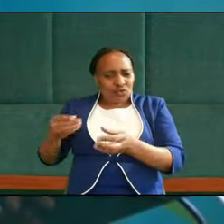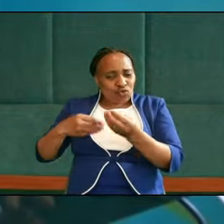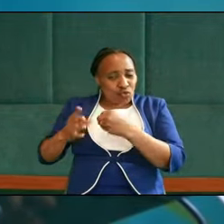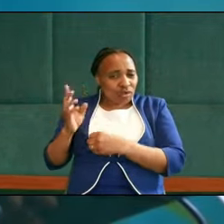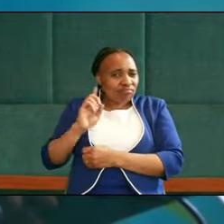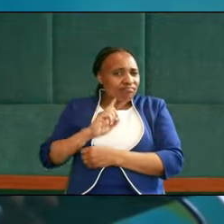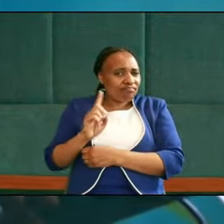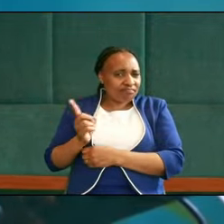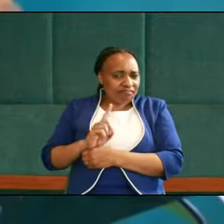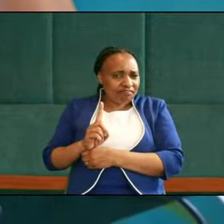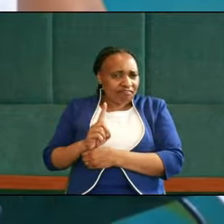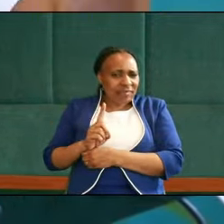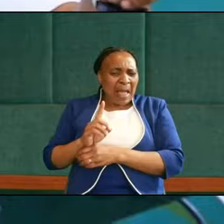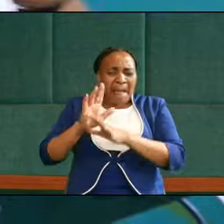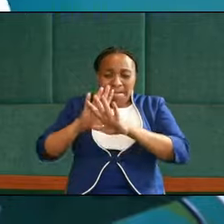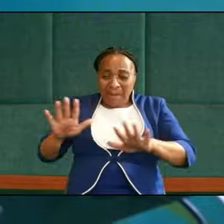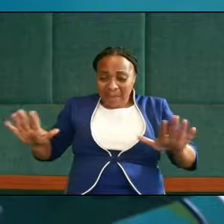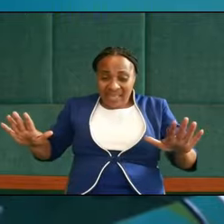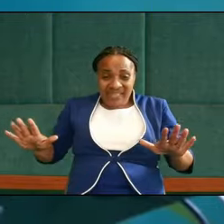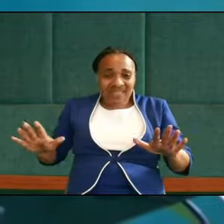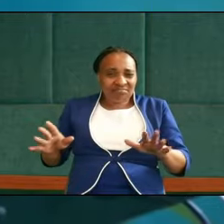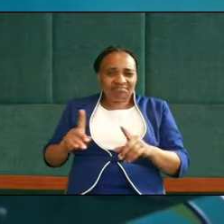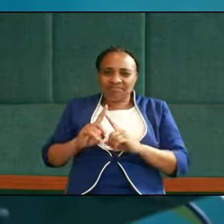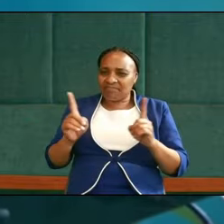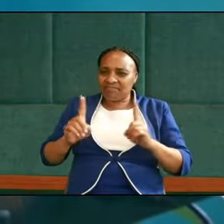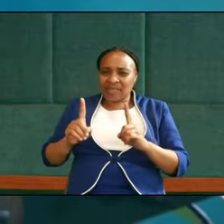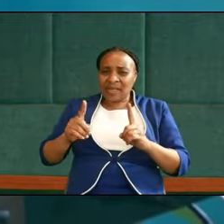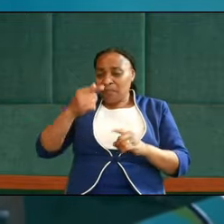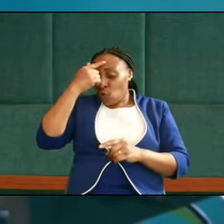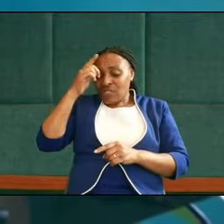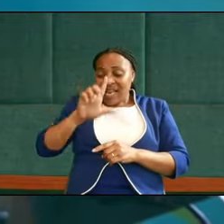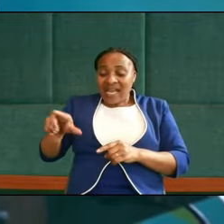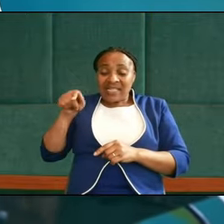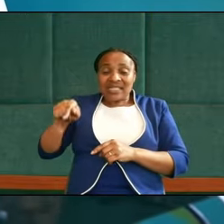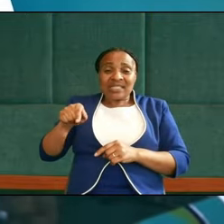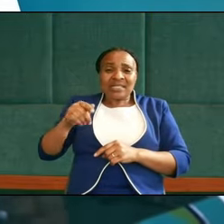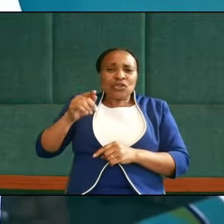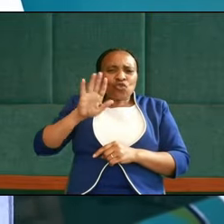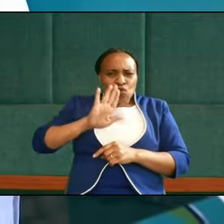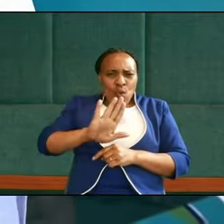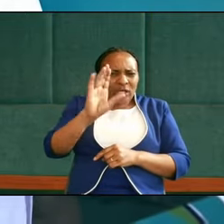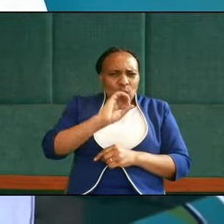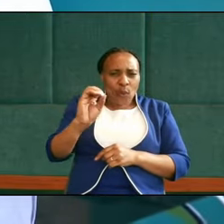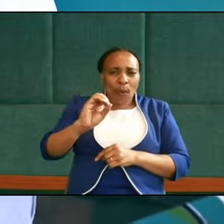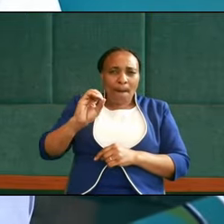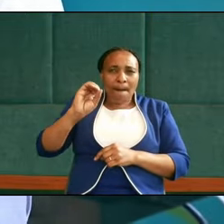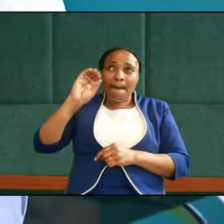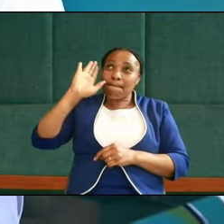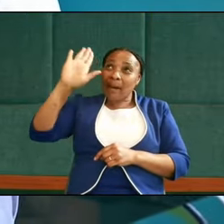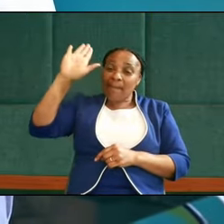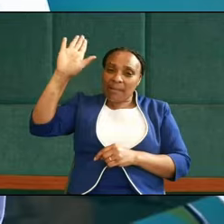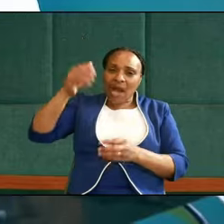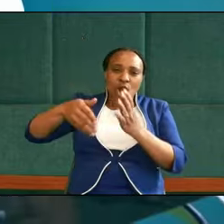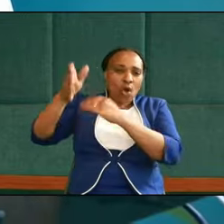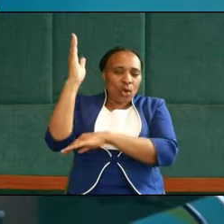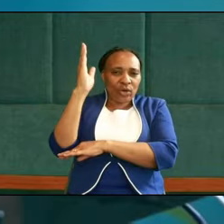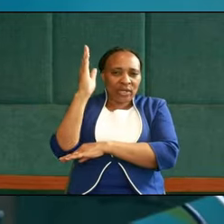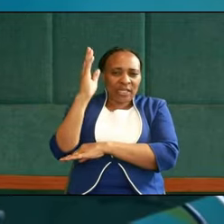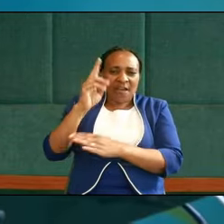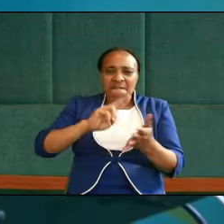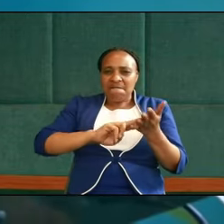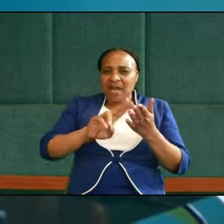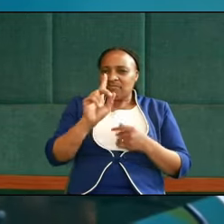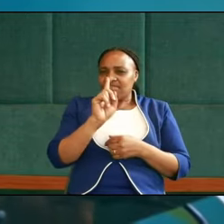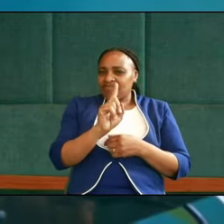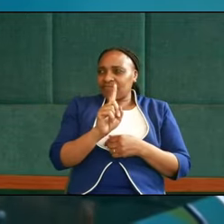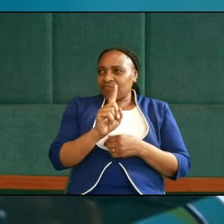sold permanently, for the land is not yours, it's mine. Go back to the text. 1